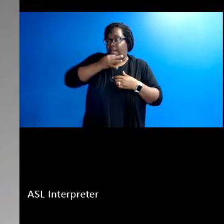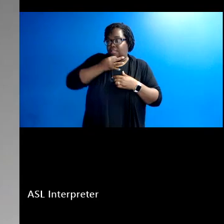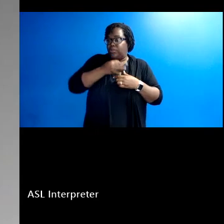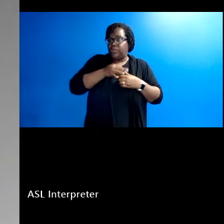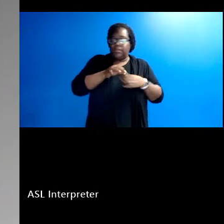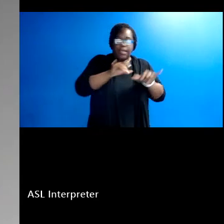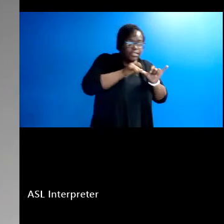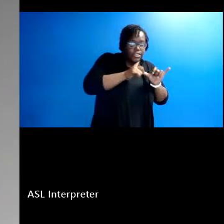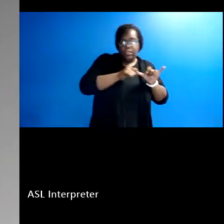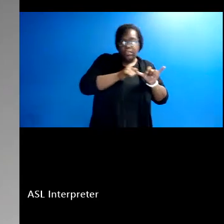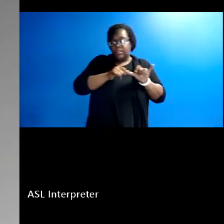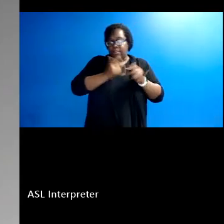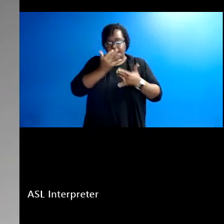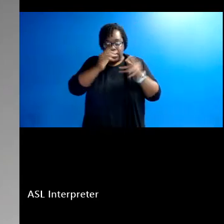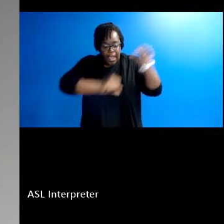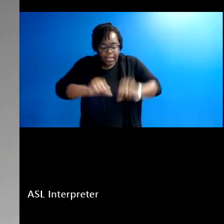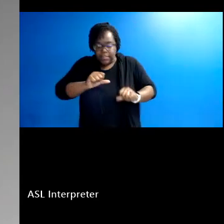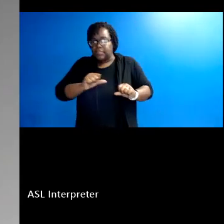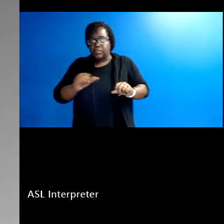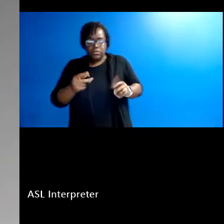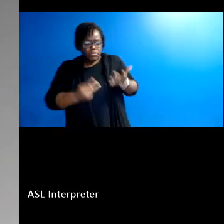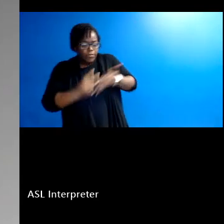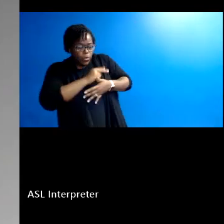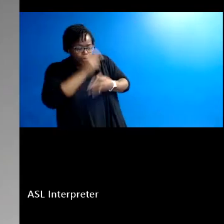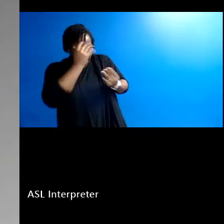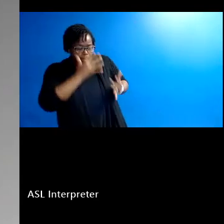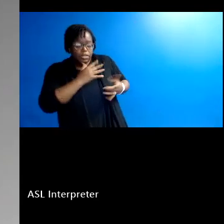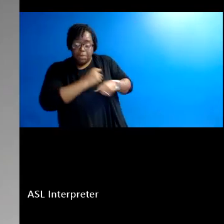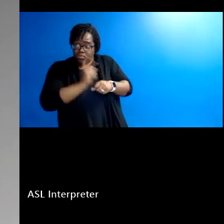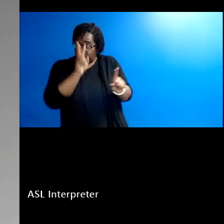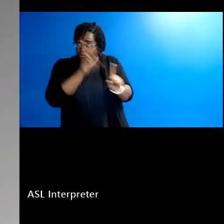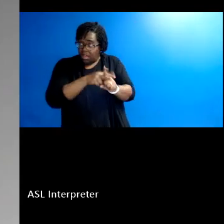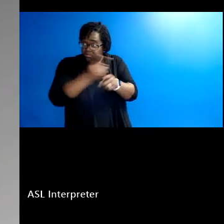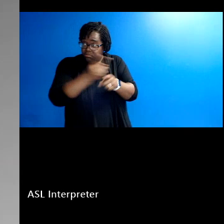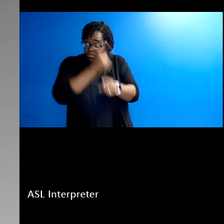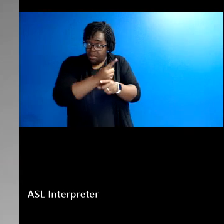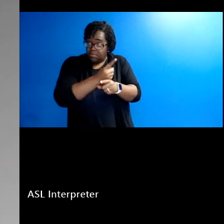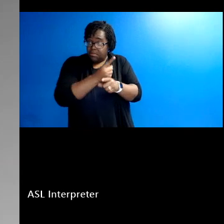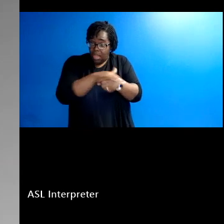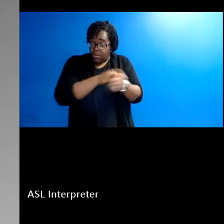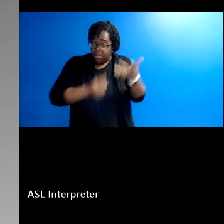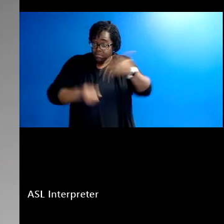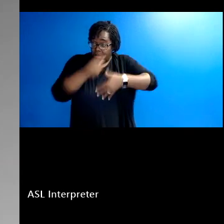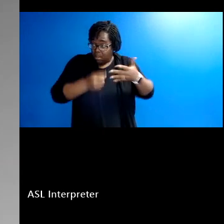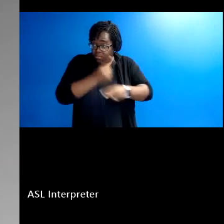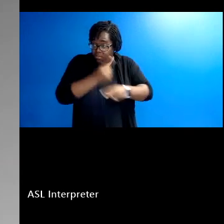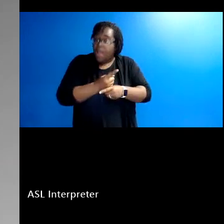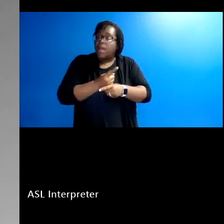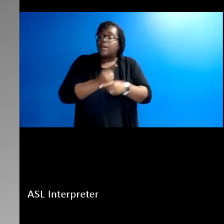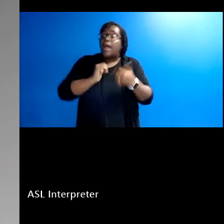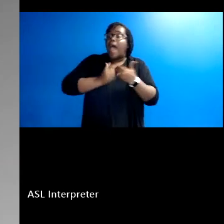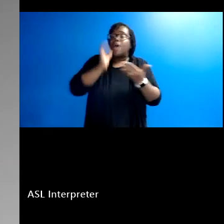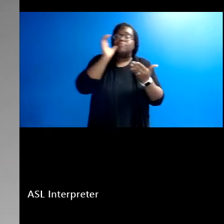are deploying the appropriate mitigation in those areas. And we did this by doing examinations based upon photos, satellite